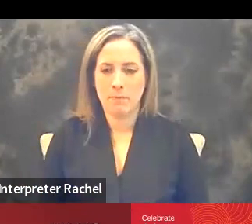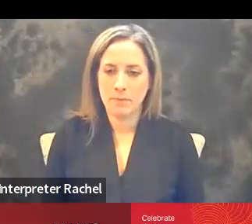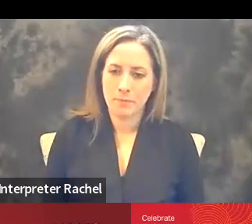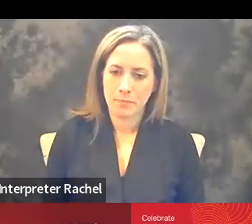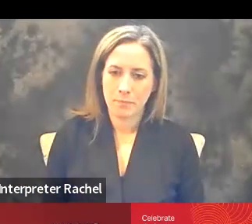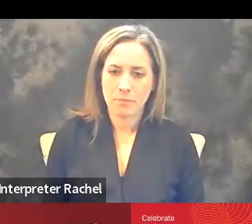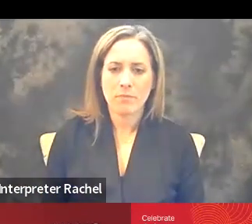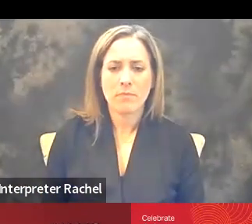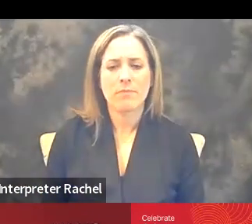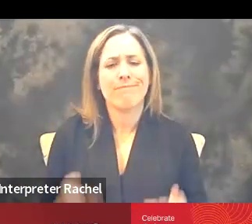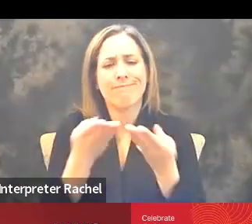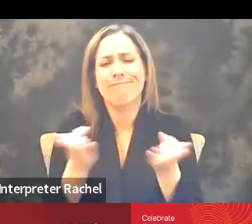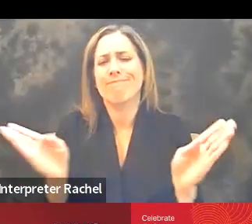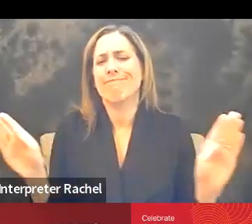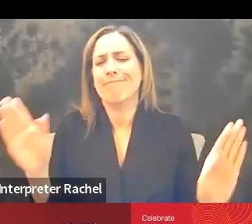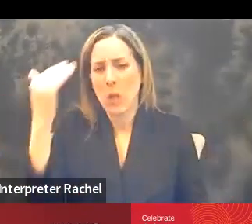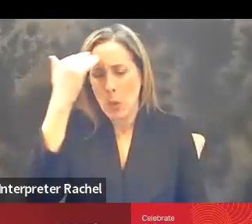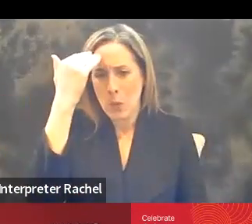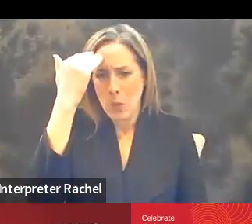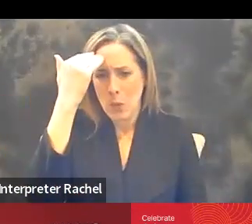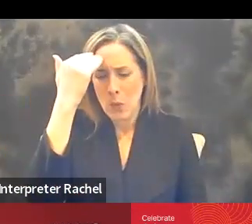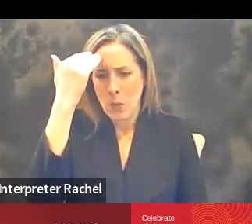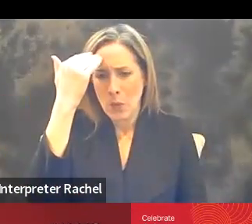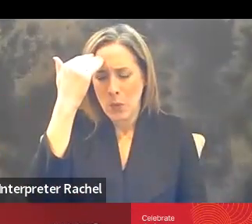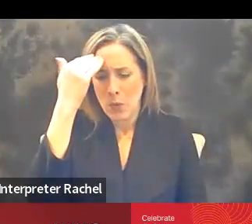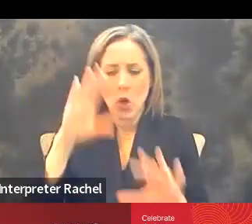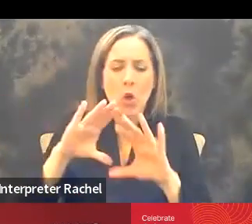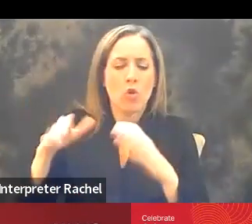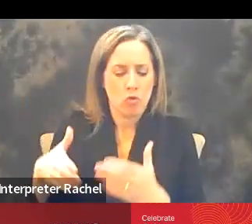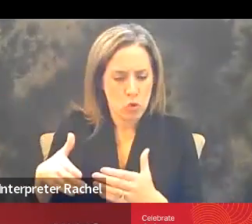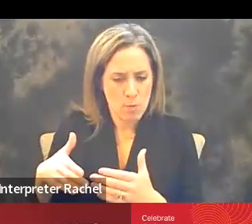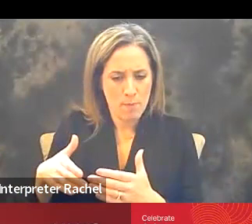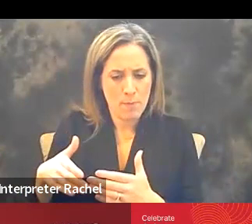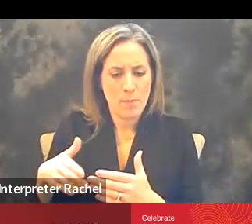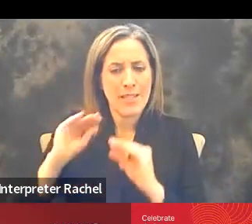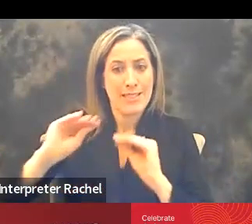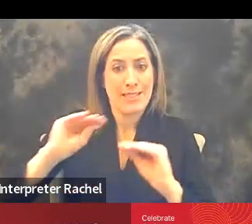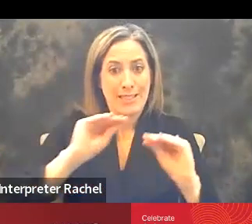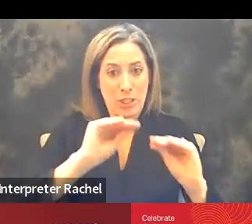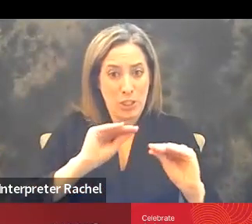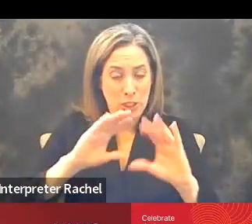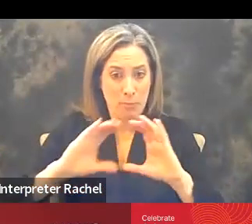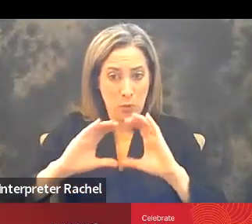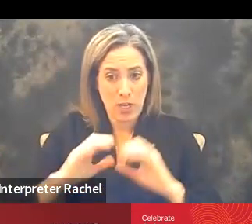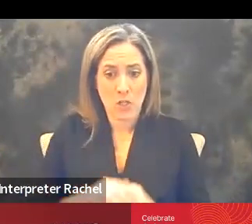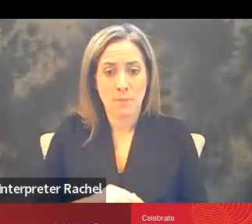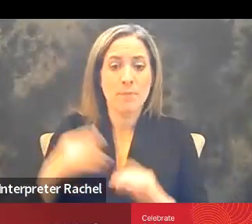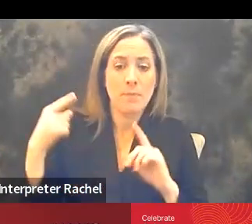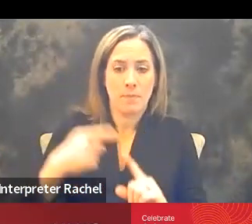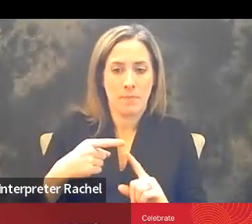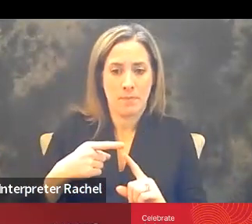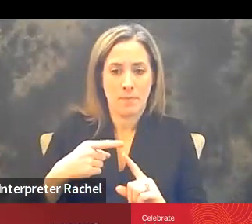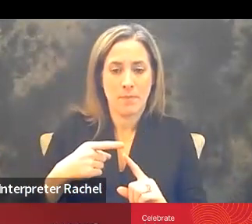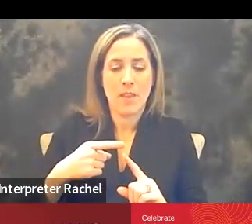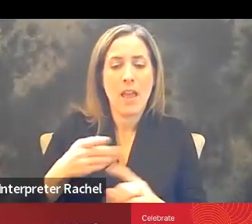is a widely known kind of group that teaches communication, specifically around